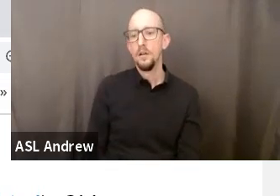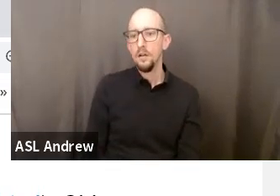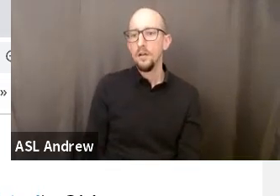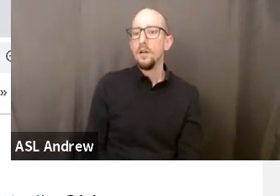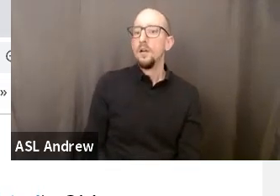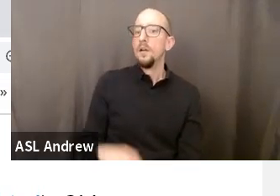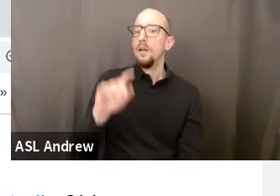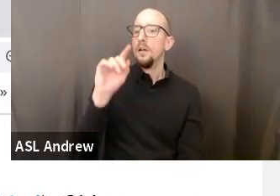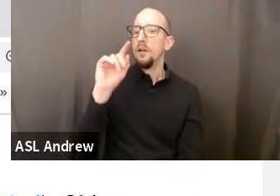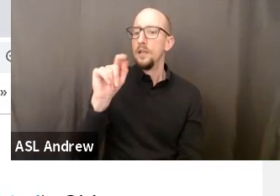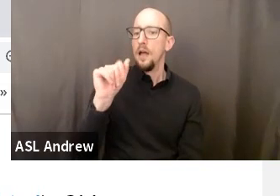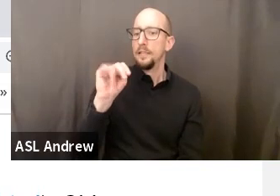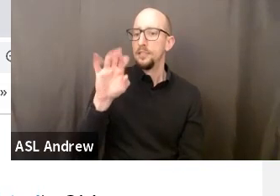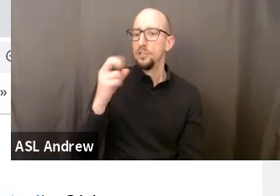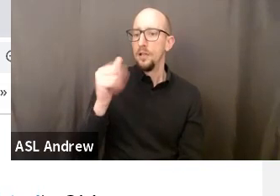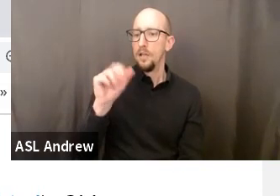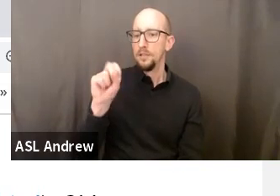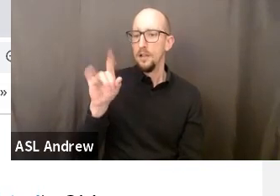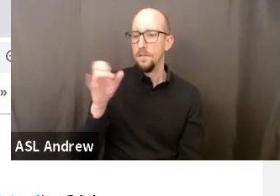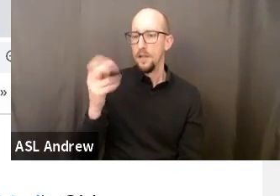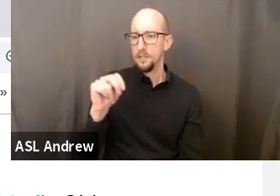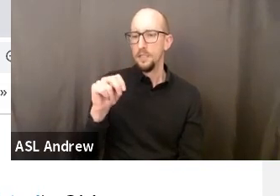poverty indices.